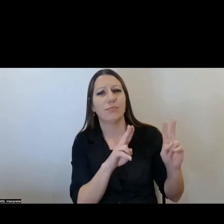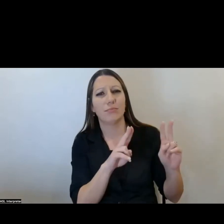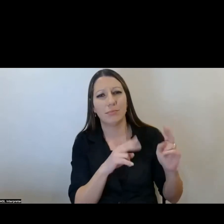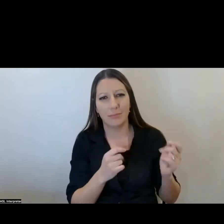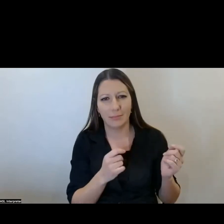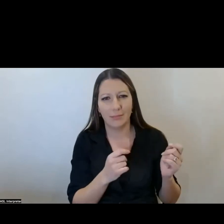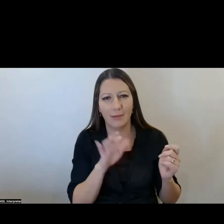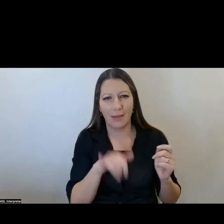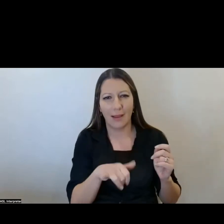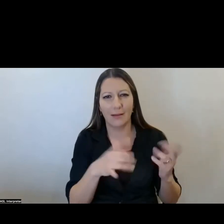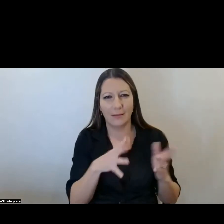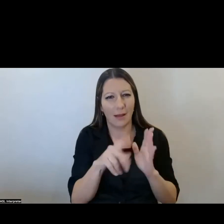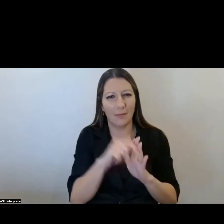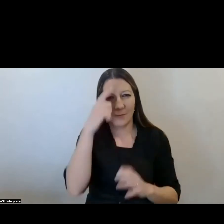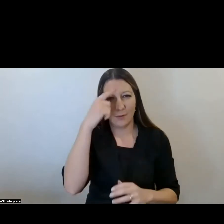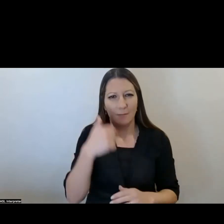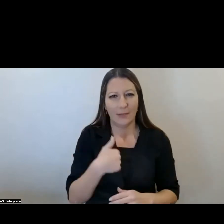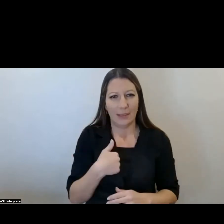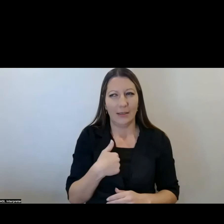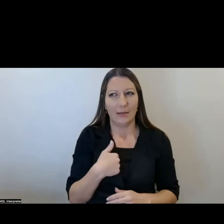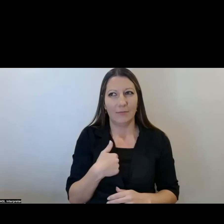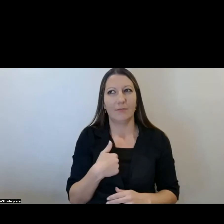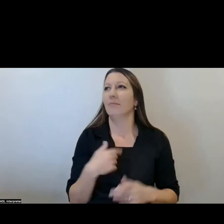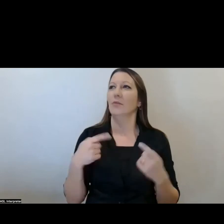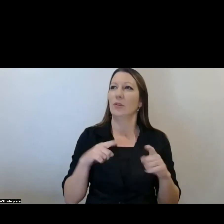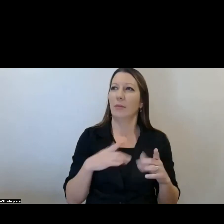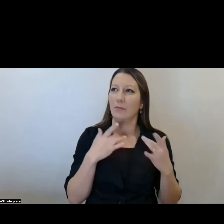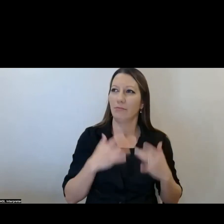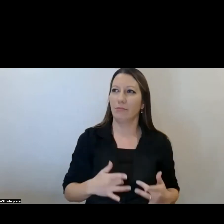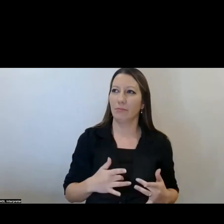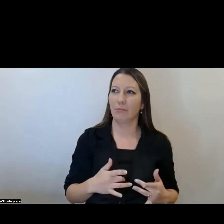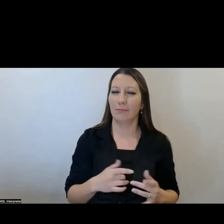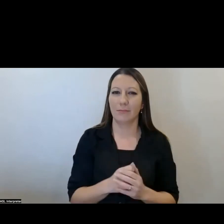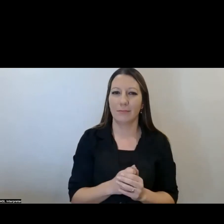context and history of the mad poet visionary.